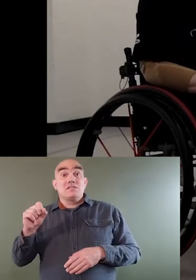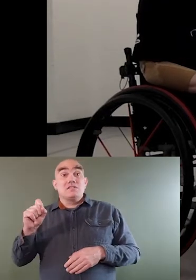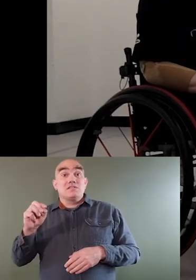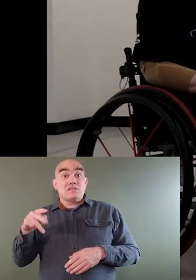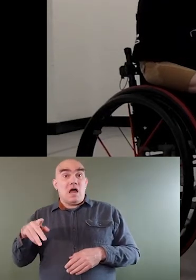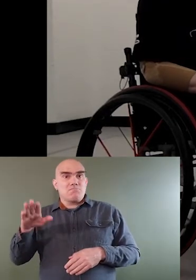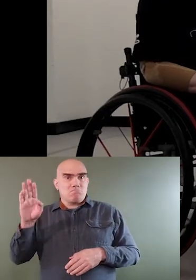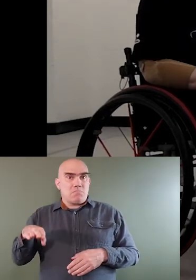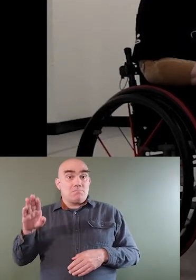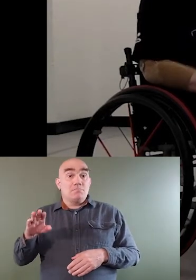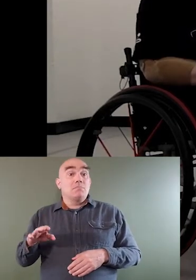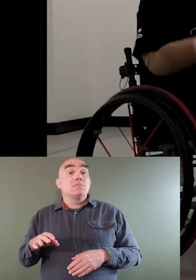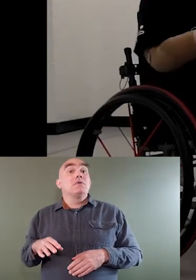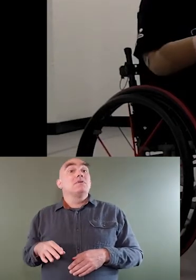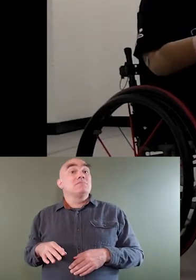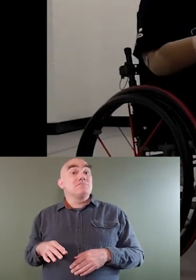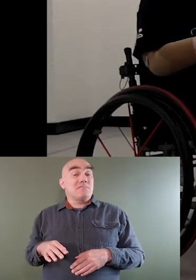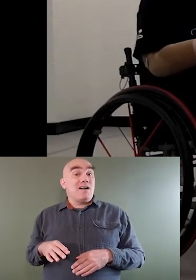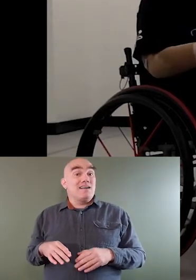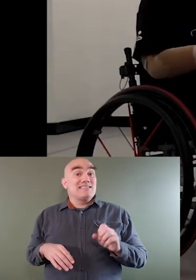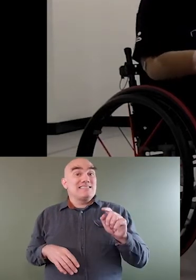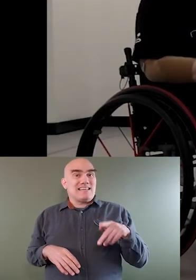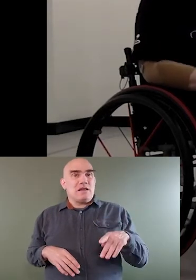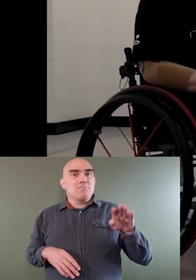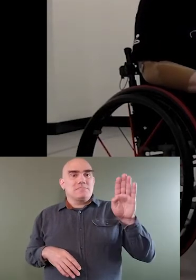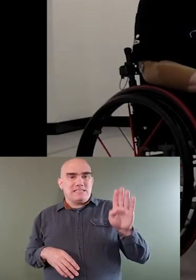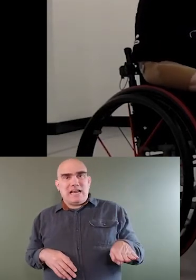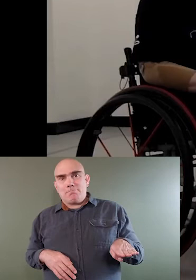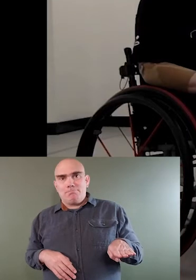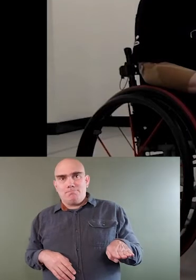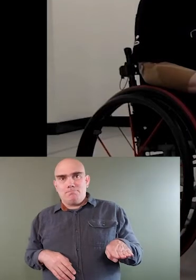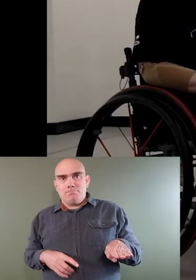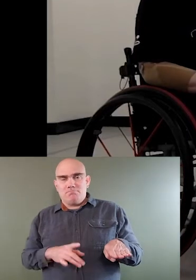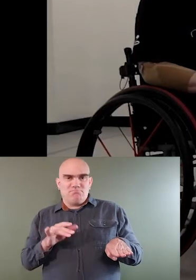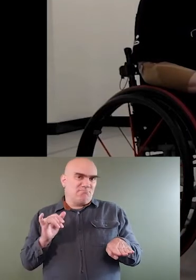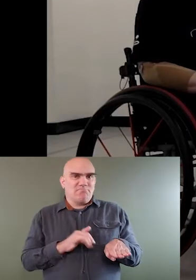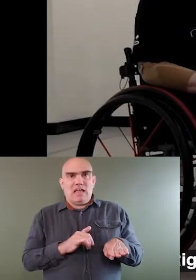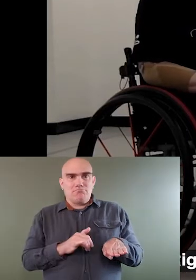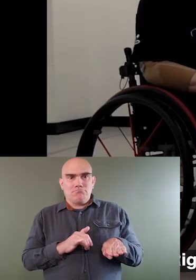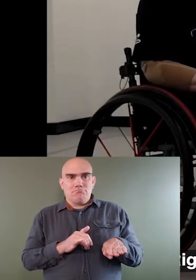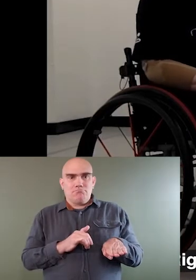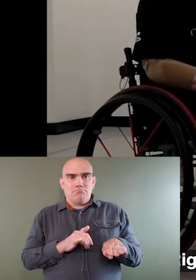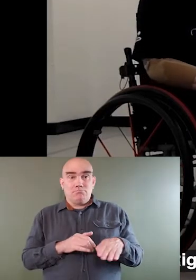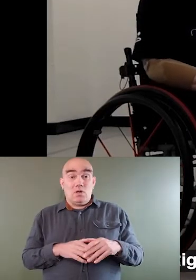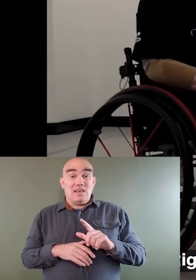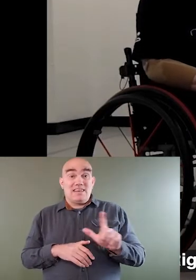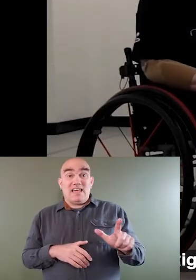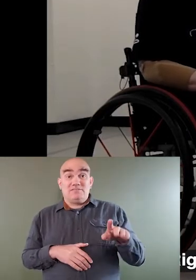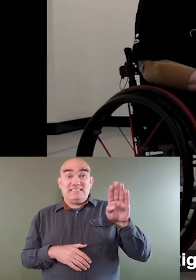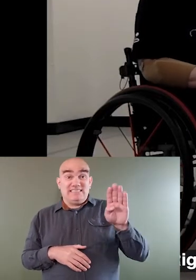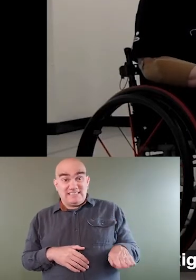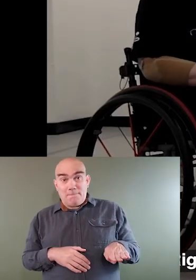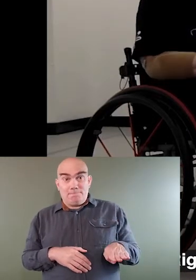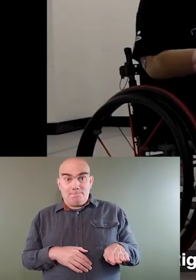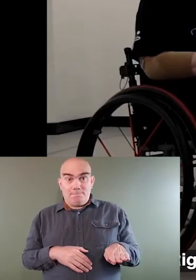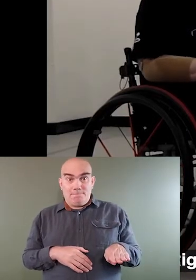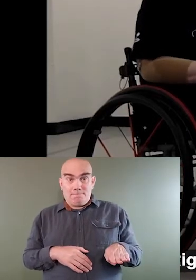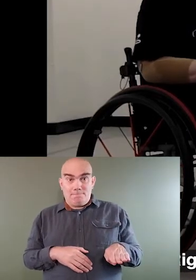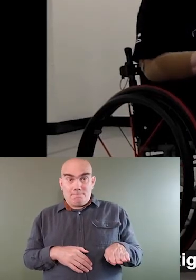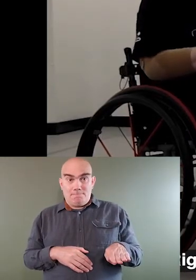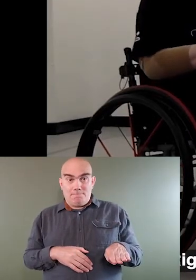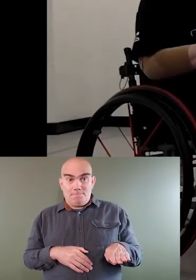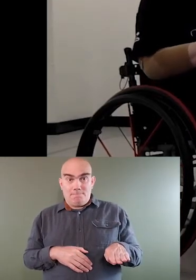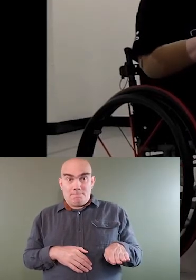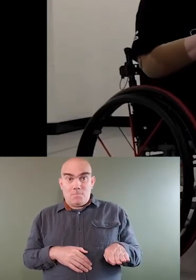rather than a stomp, it's up. So stamps stick. All right? going to do a left